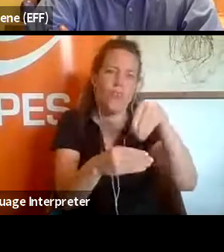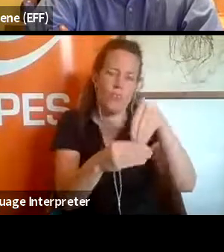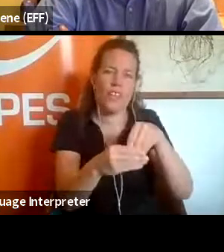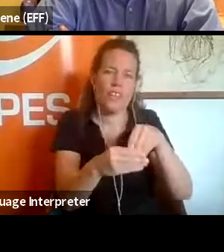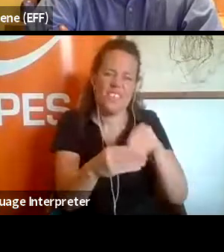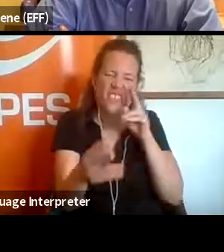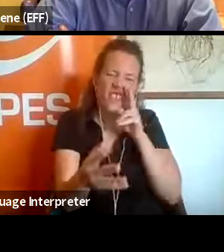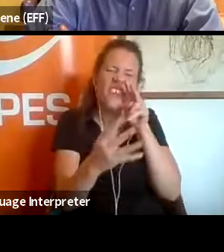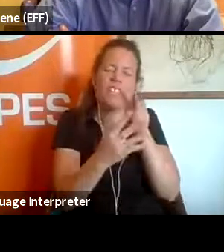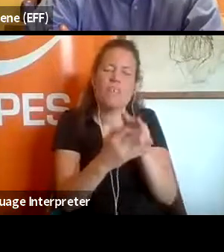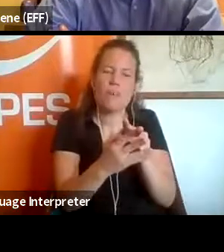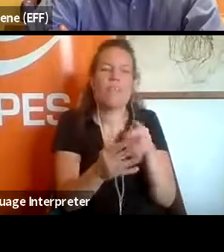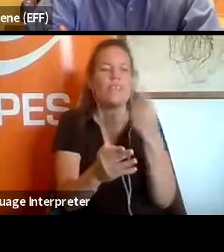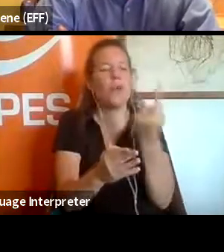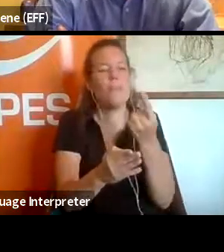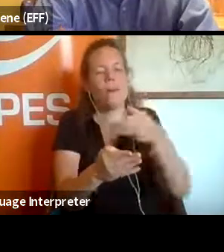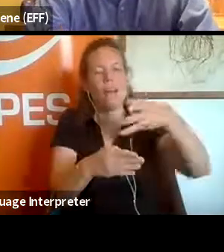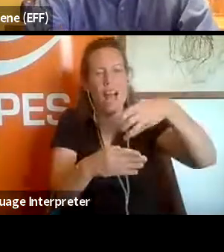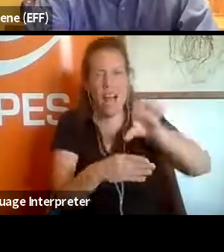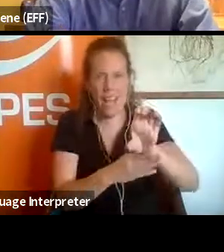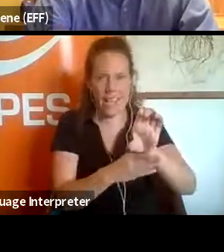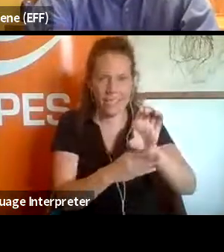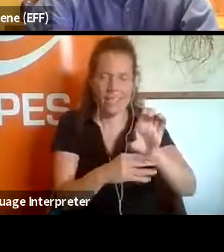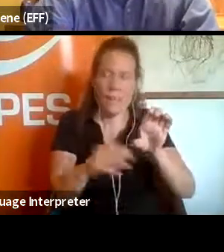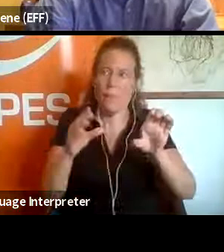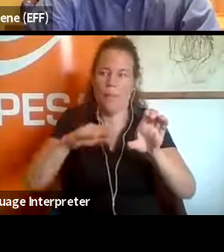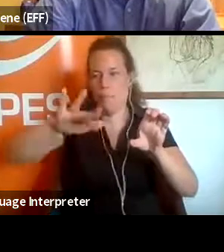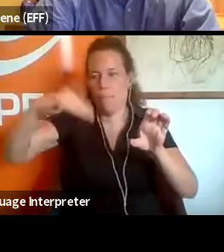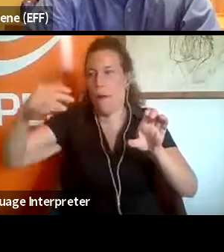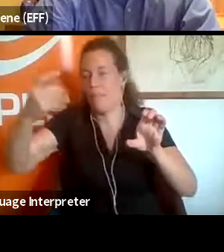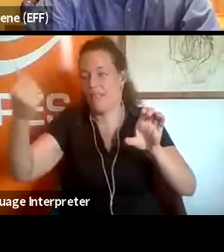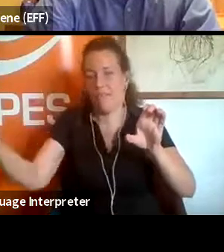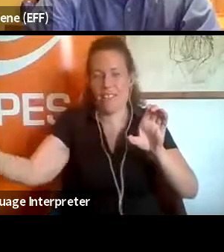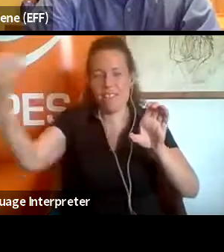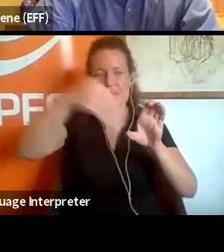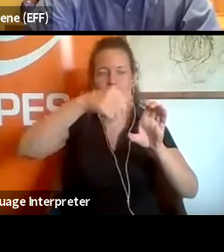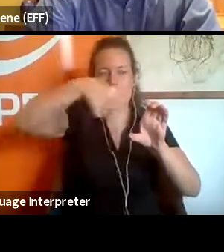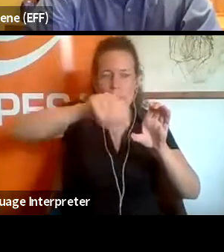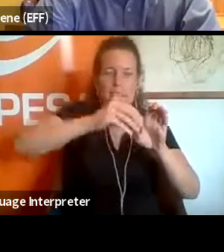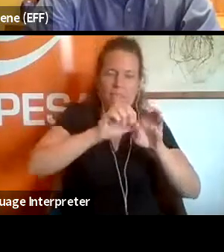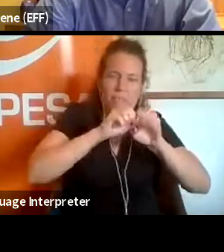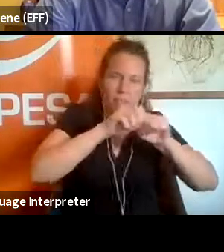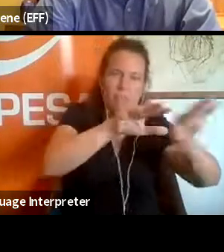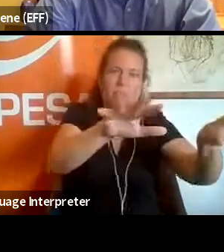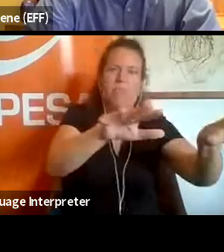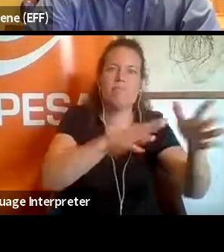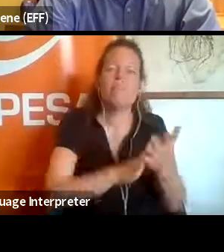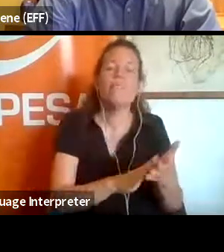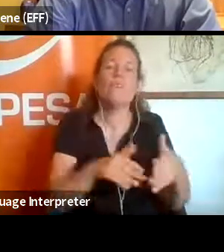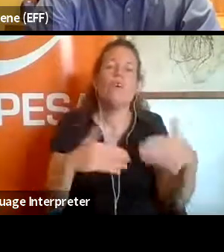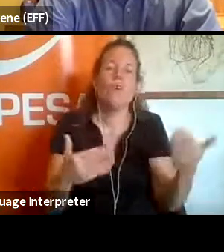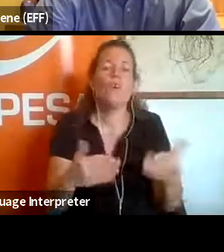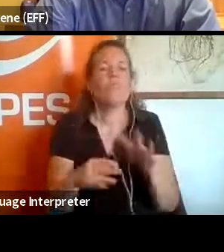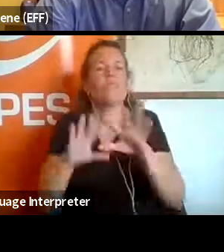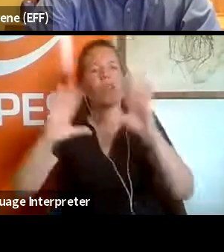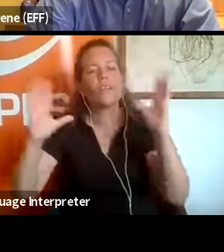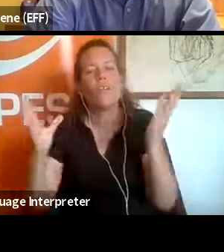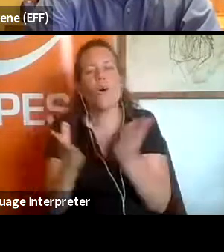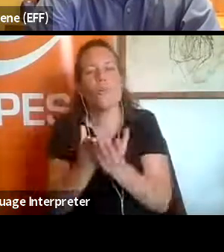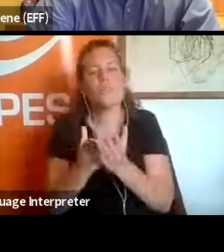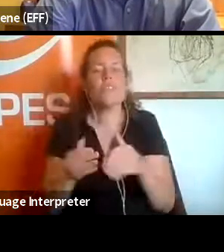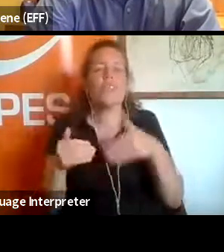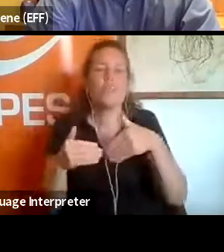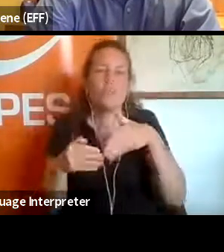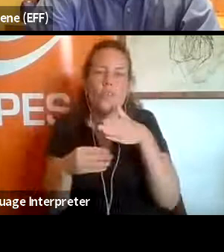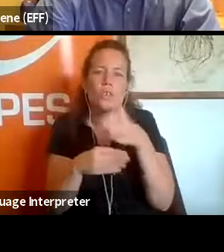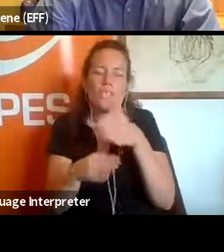about ads paid with public funds. Also to have a greater global consistency about transparency